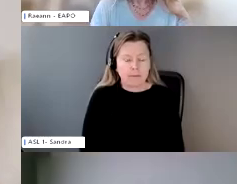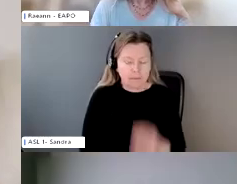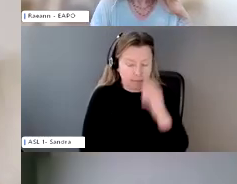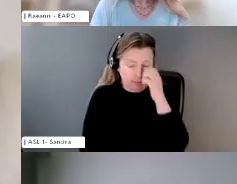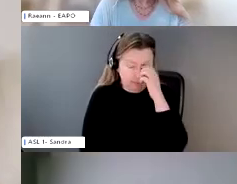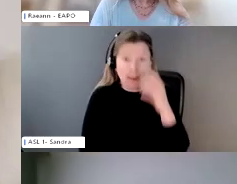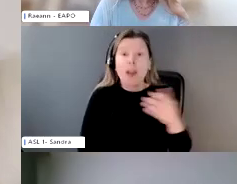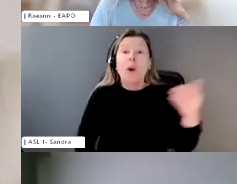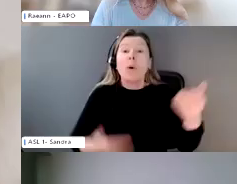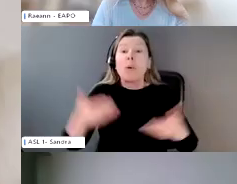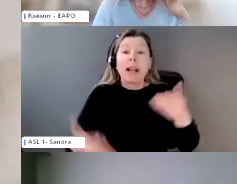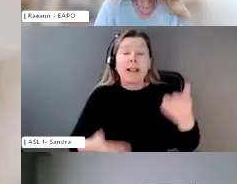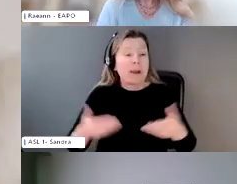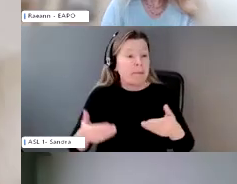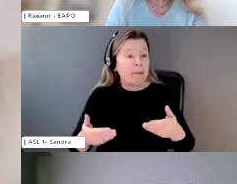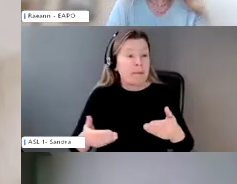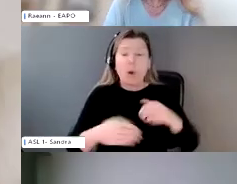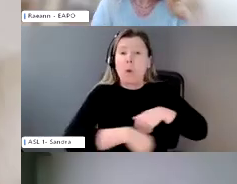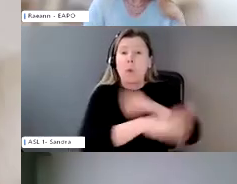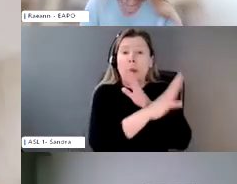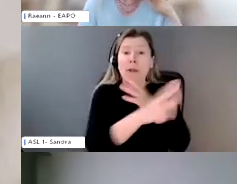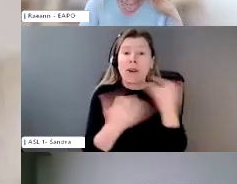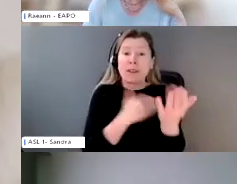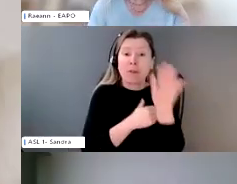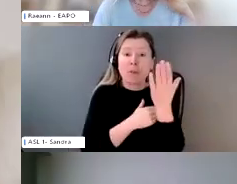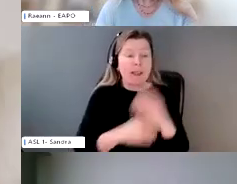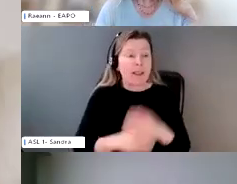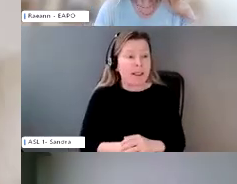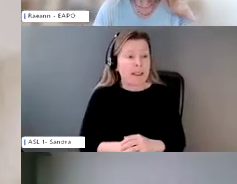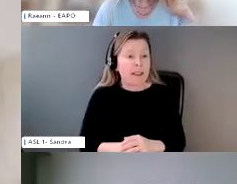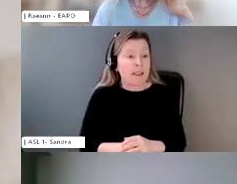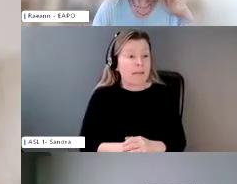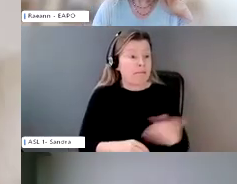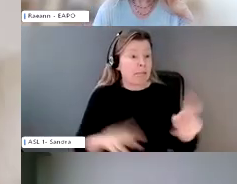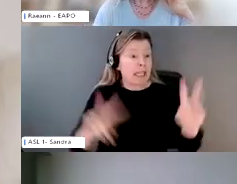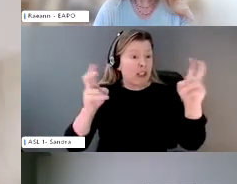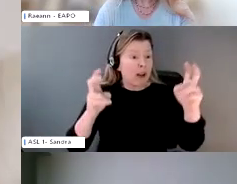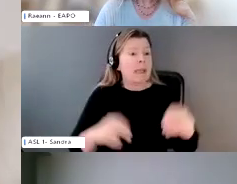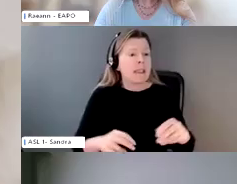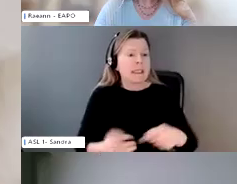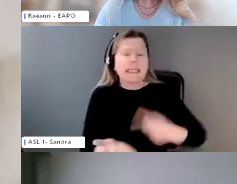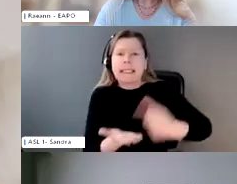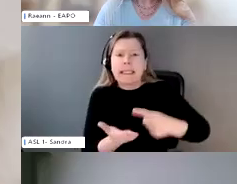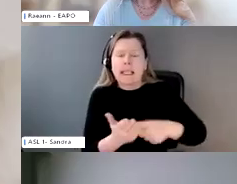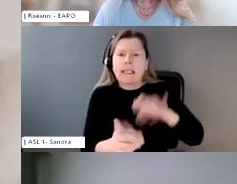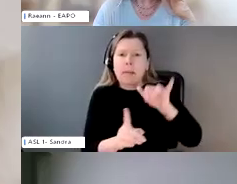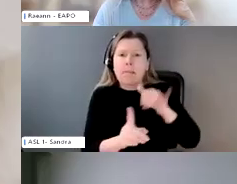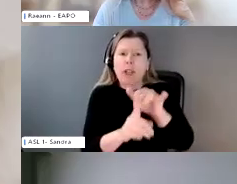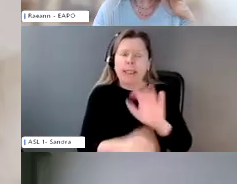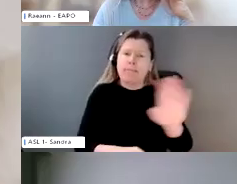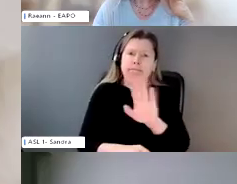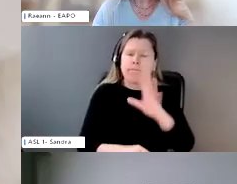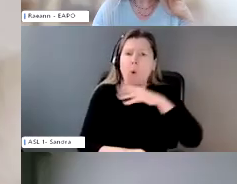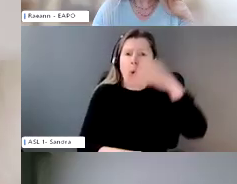So welcome everyone to our webinar this morning on addressing bullying between older adults. We are so